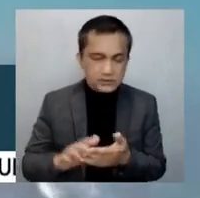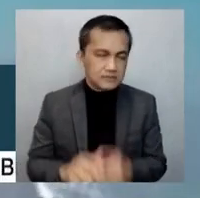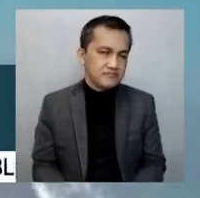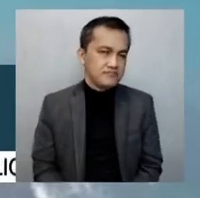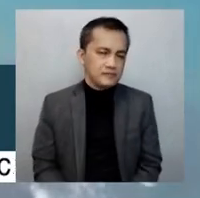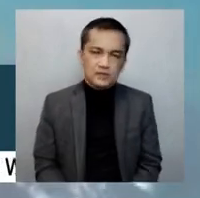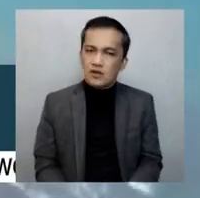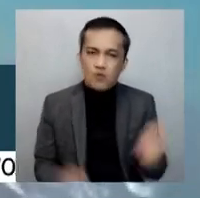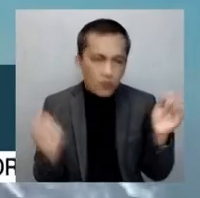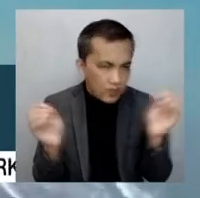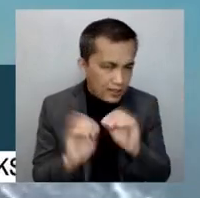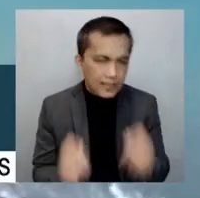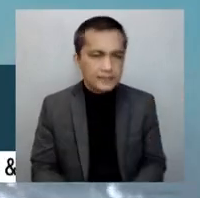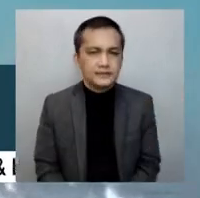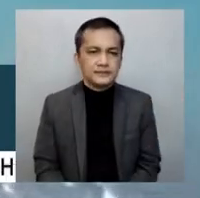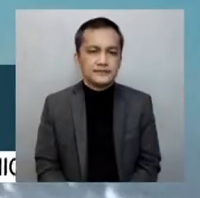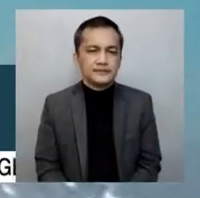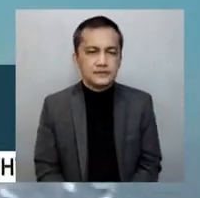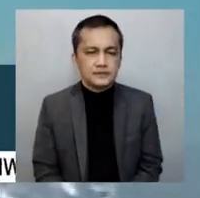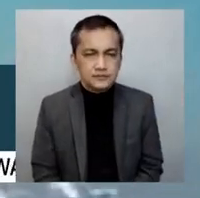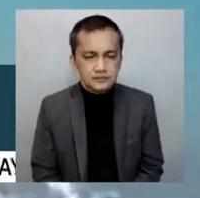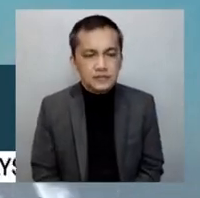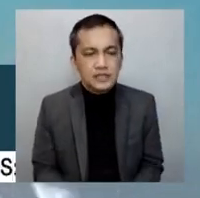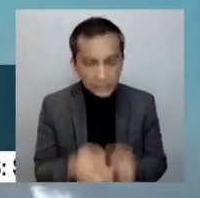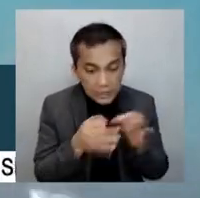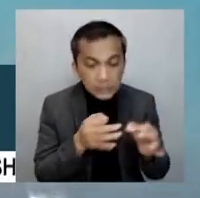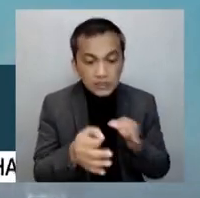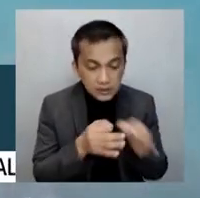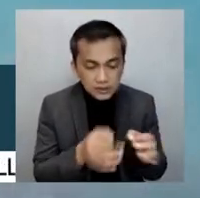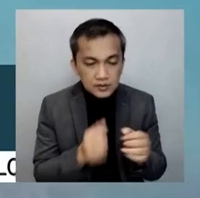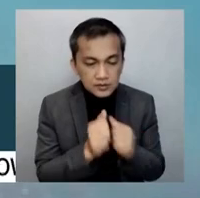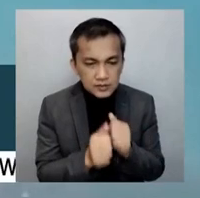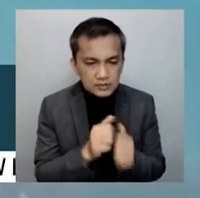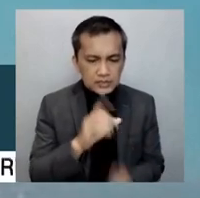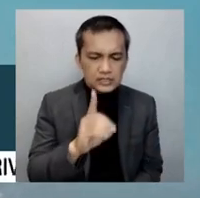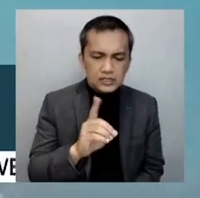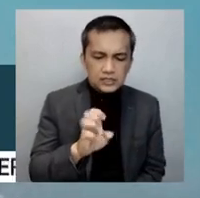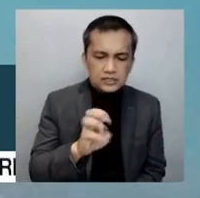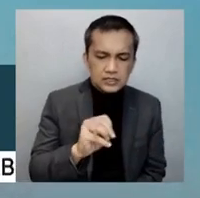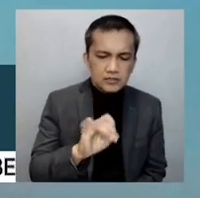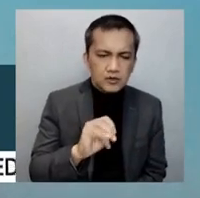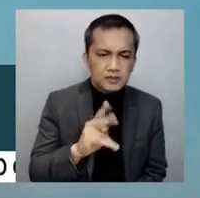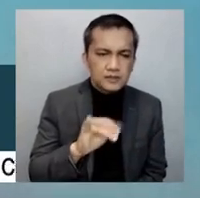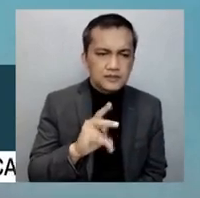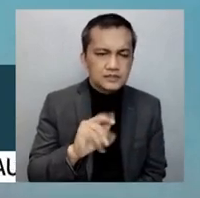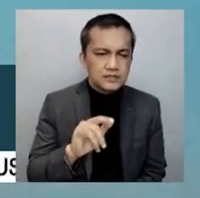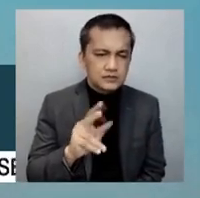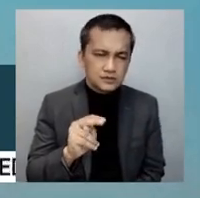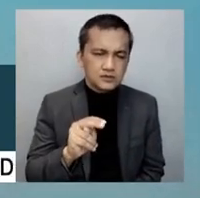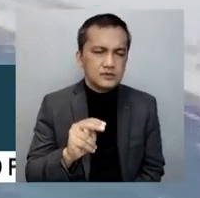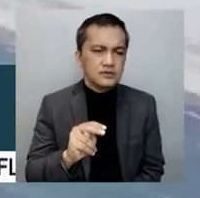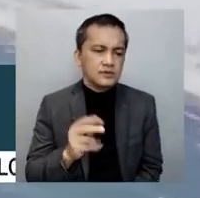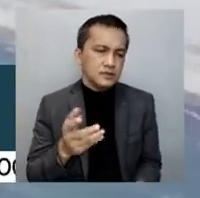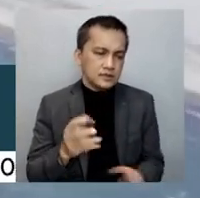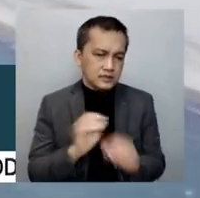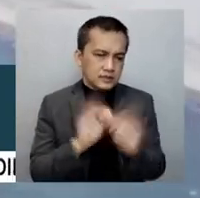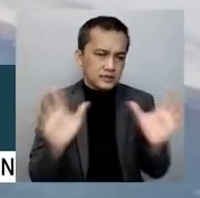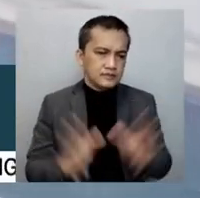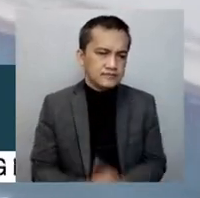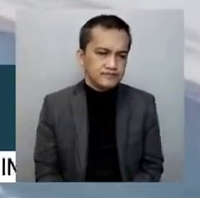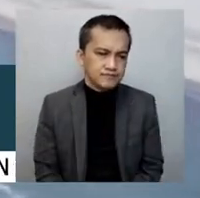None. I explained to her the meaning of demobilization. The meaning of demobilization is very clear.